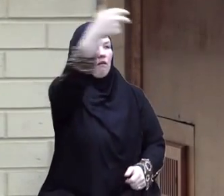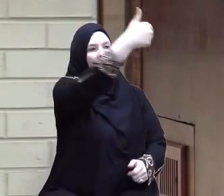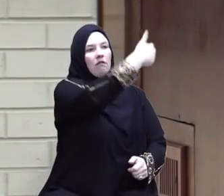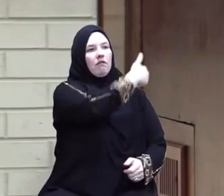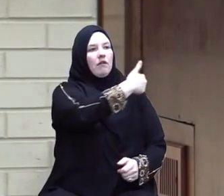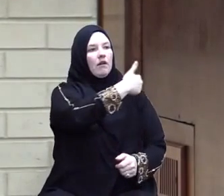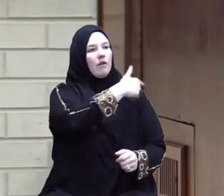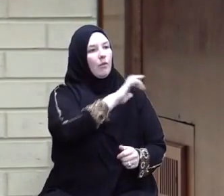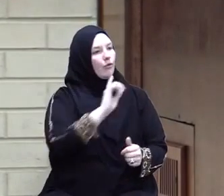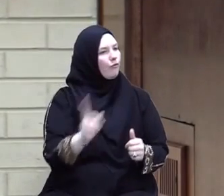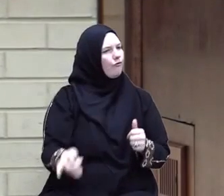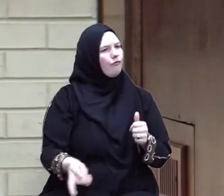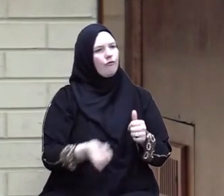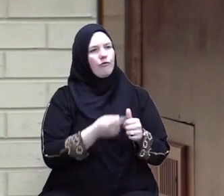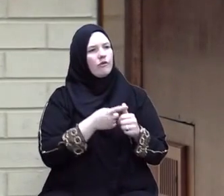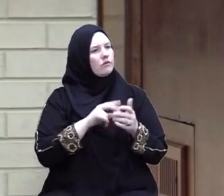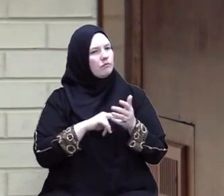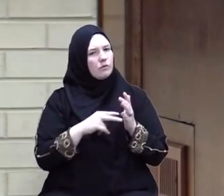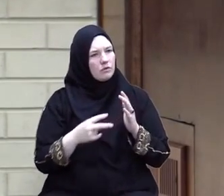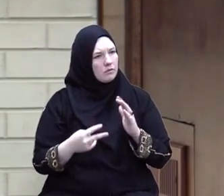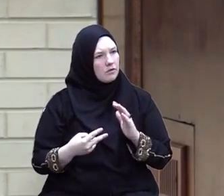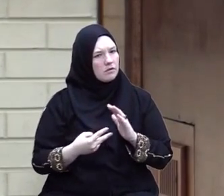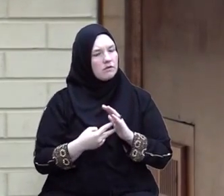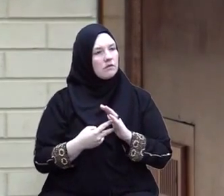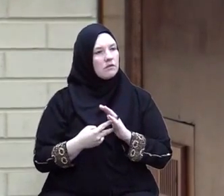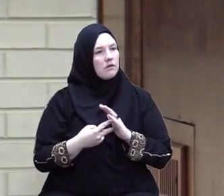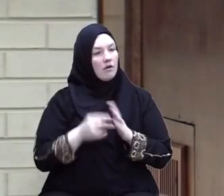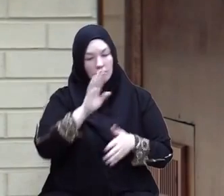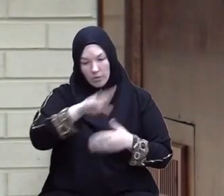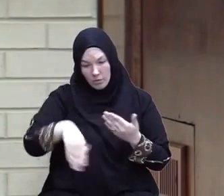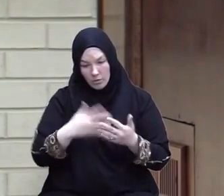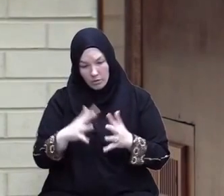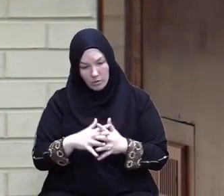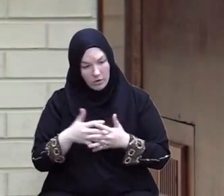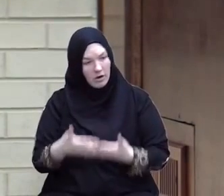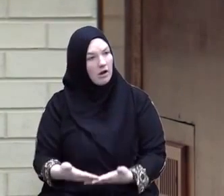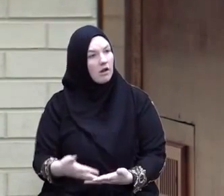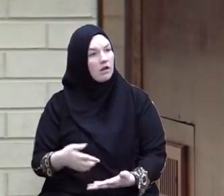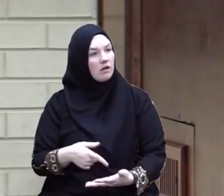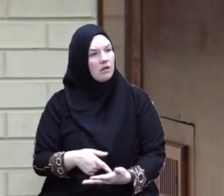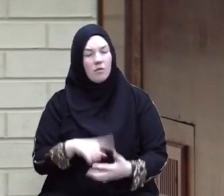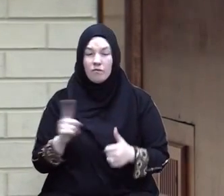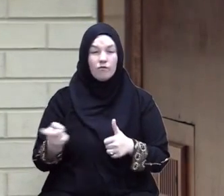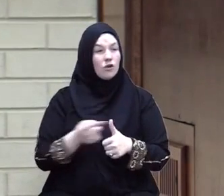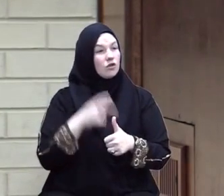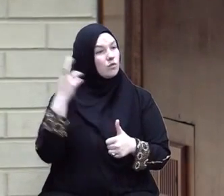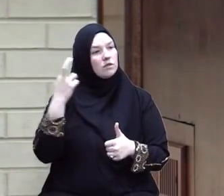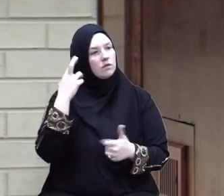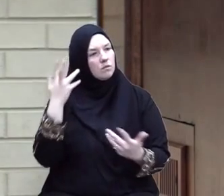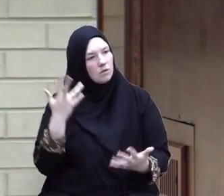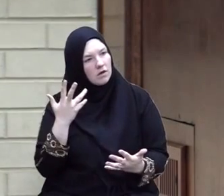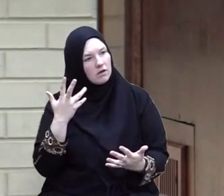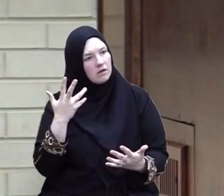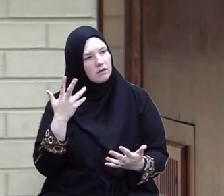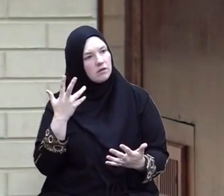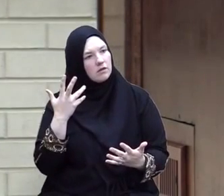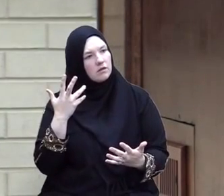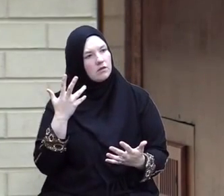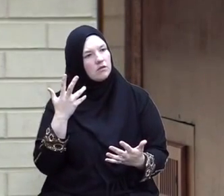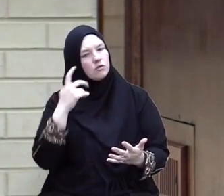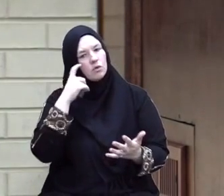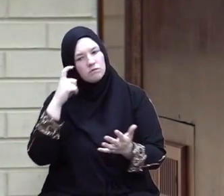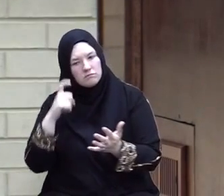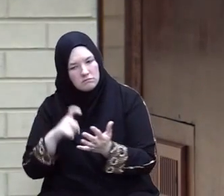the ultimate purpose of the entirety of the Quran is to highlight more description